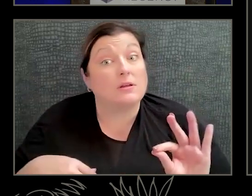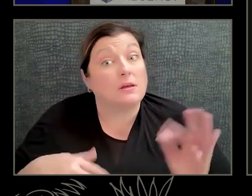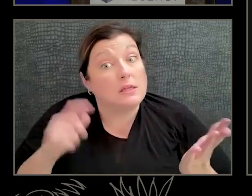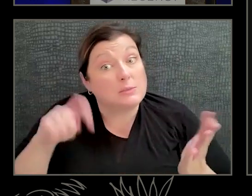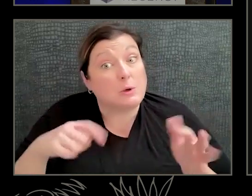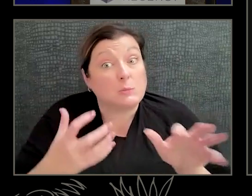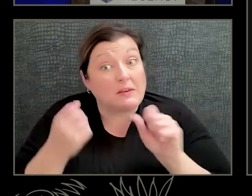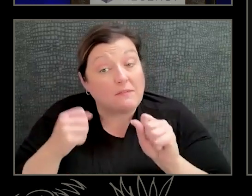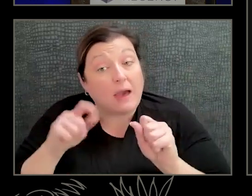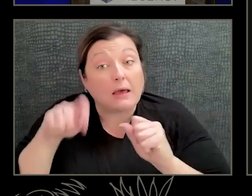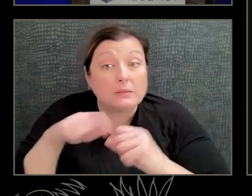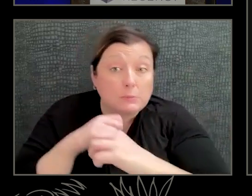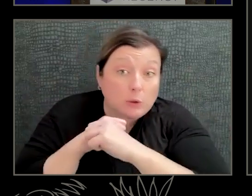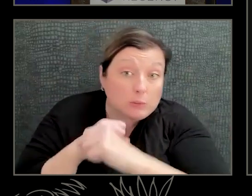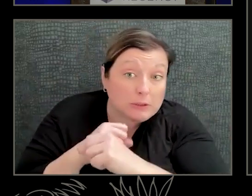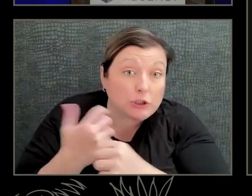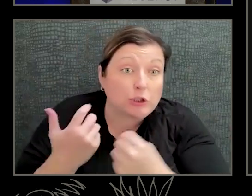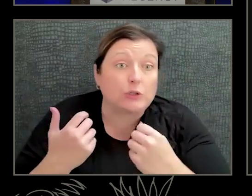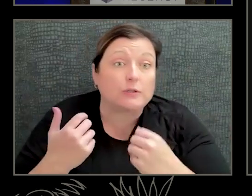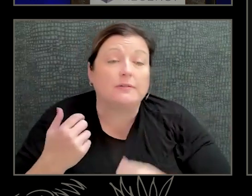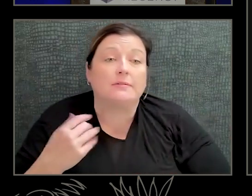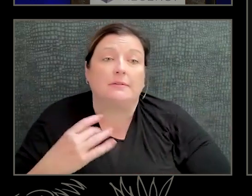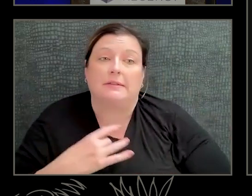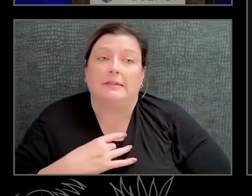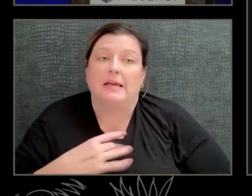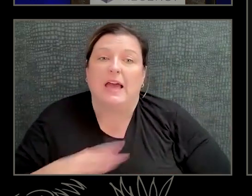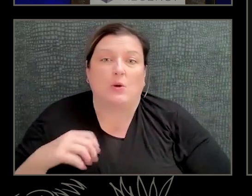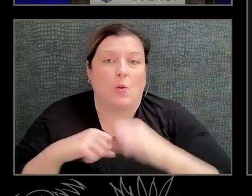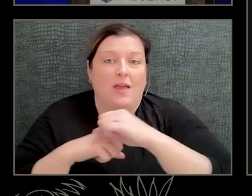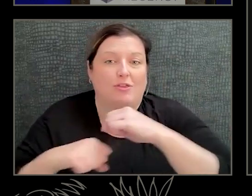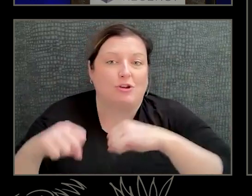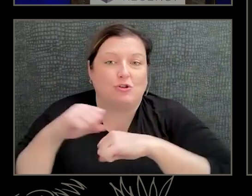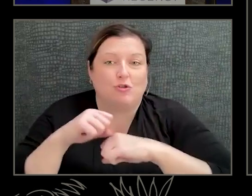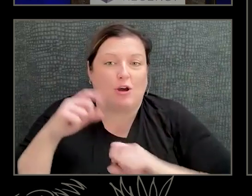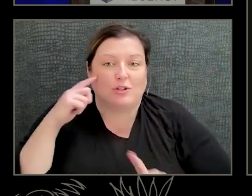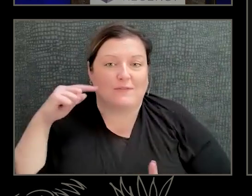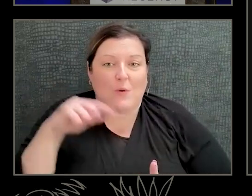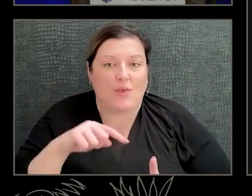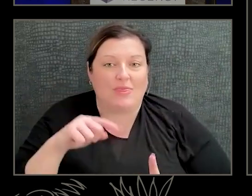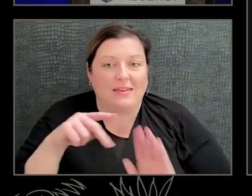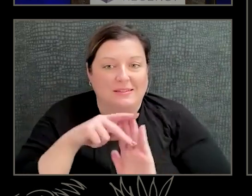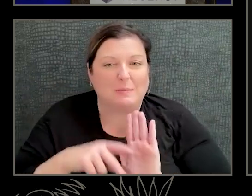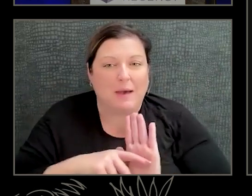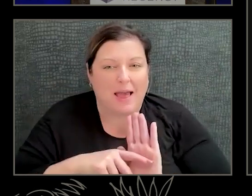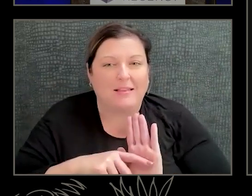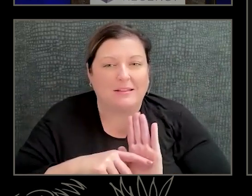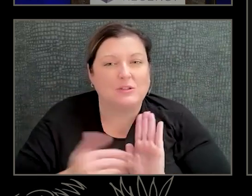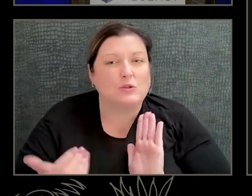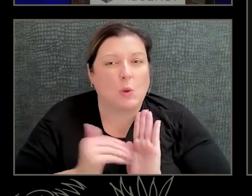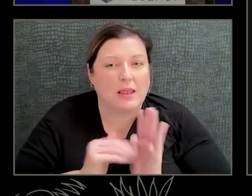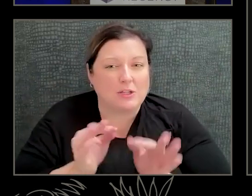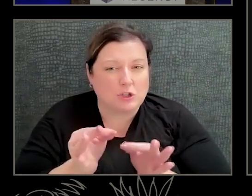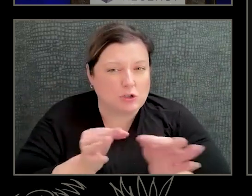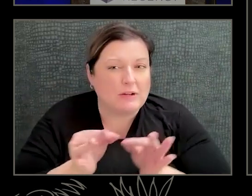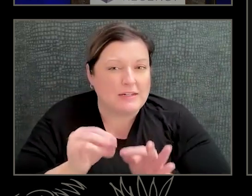secure. I do not like the structure of these policies, so let's redefine it.